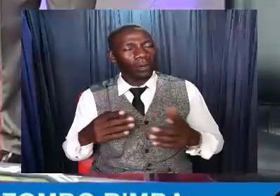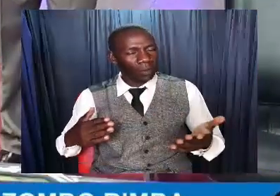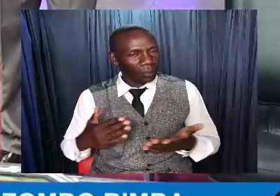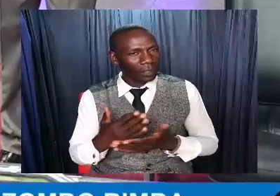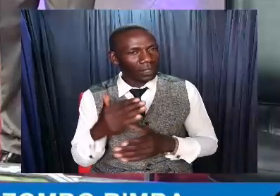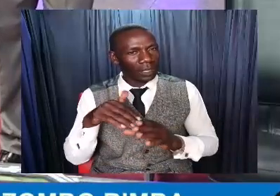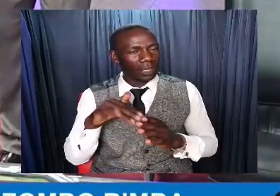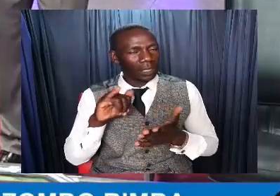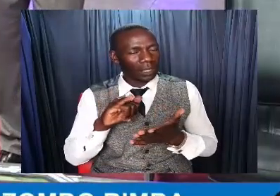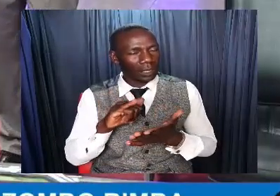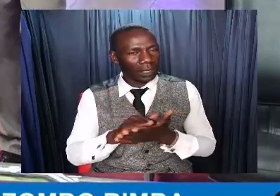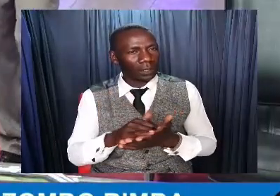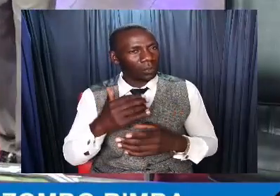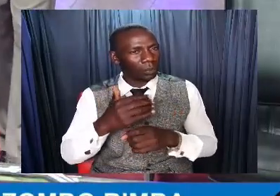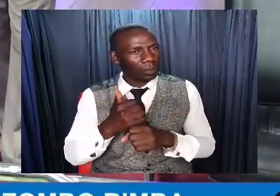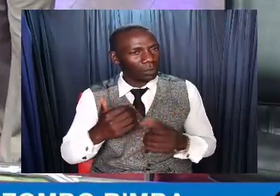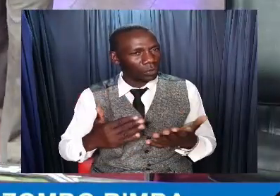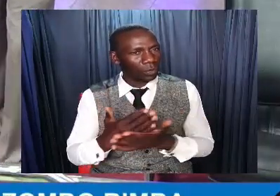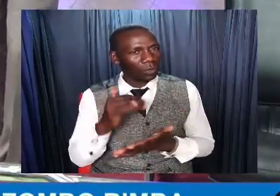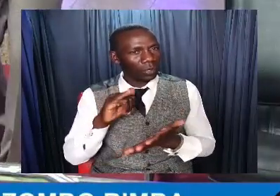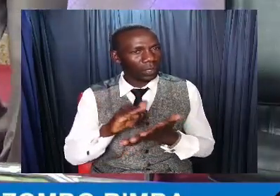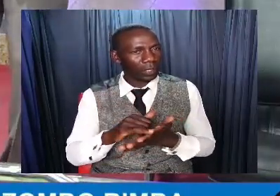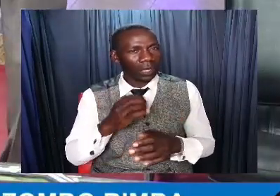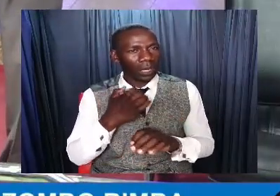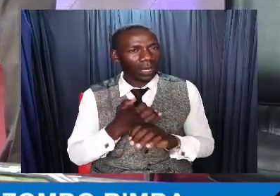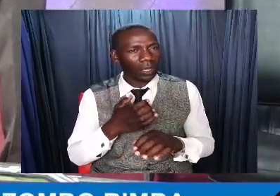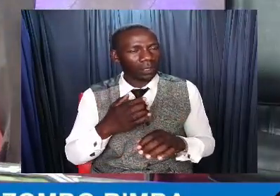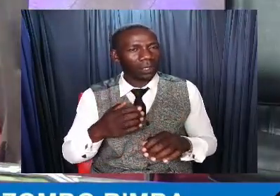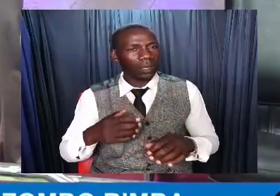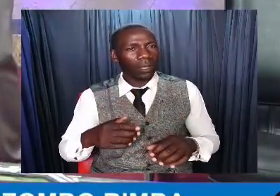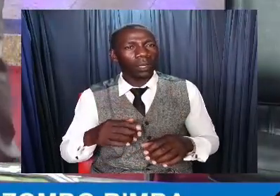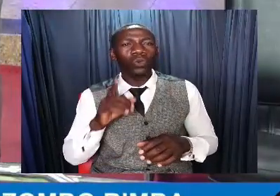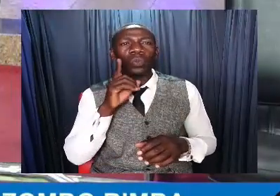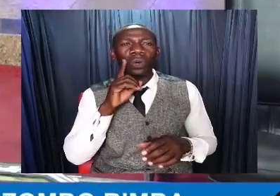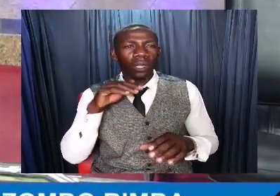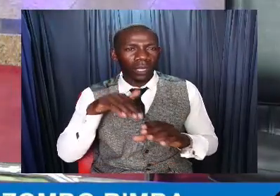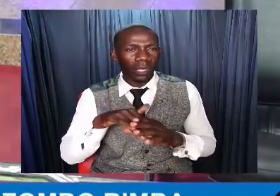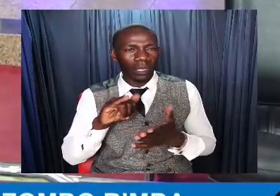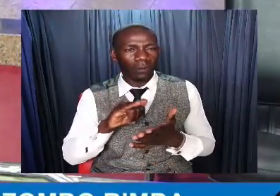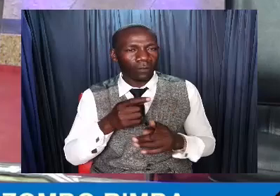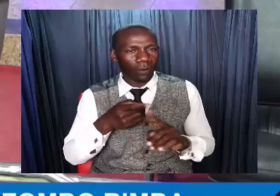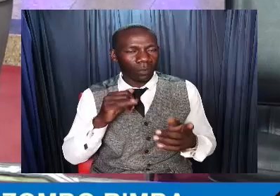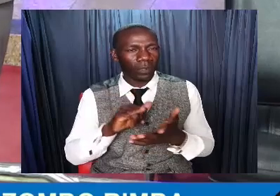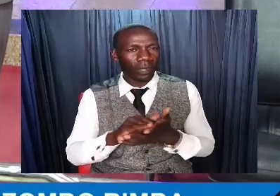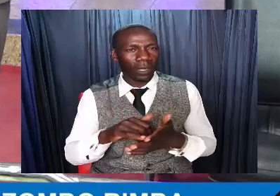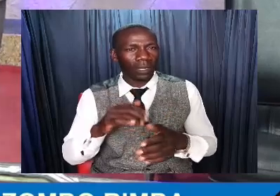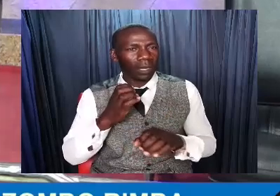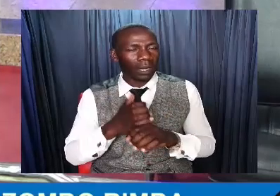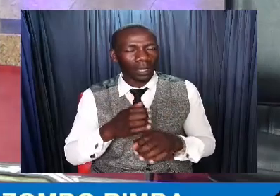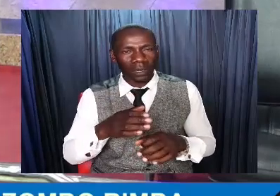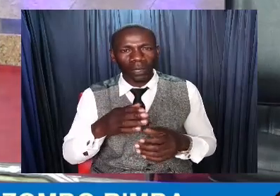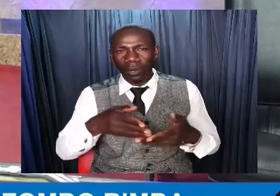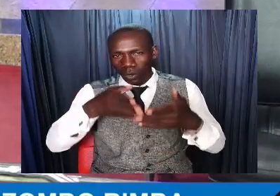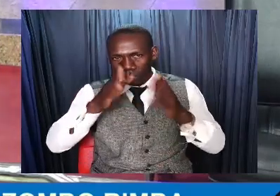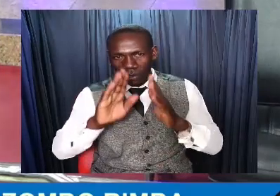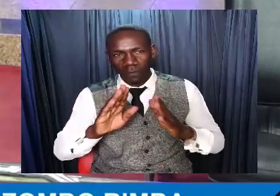But you are meant to go through that. Kwa ugumu huo. You are meant to go through the hardship. Tena kesho kwa ugumu huo. Again tomorrow from Mungu that. Mungu akupe mema, watu watukuze Mungu.